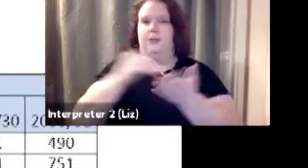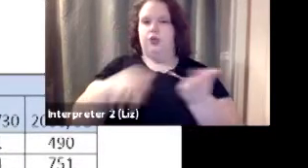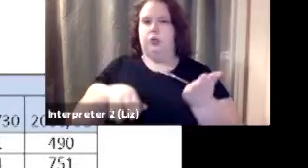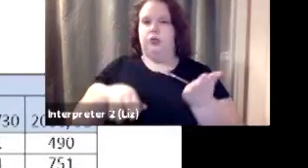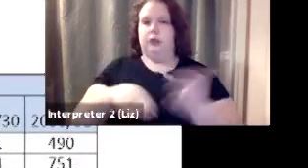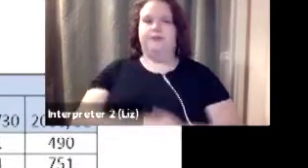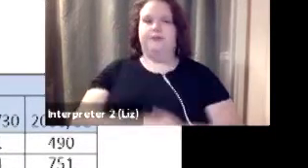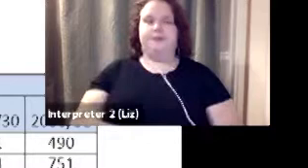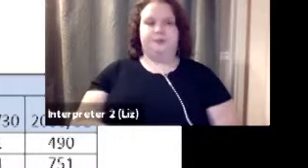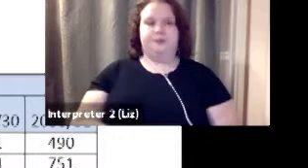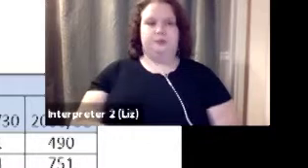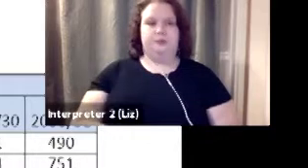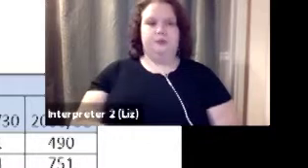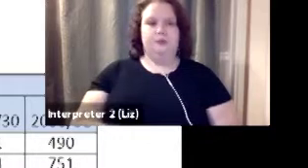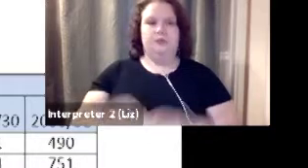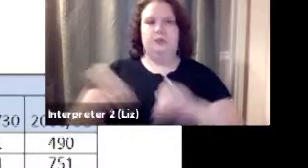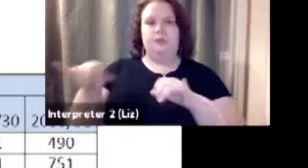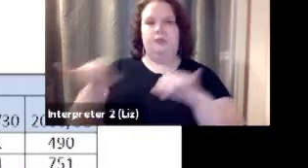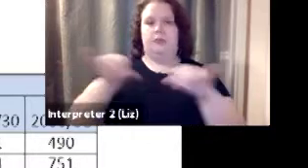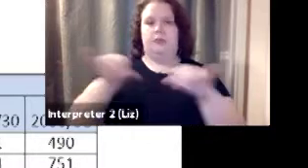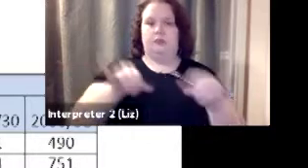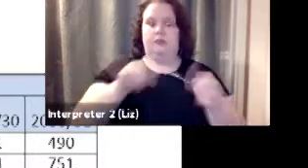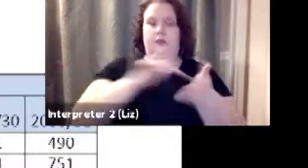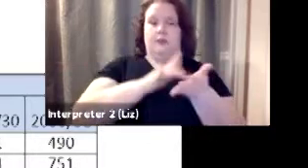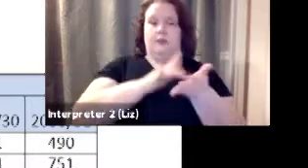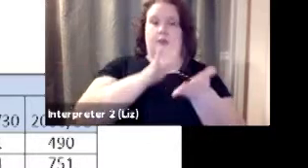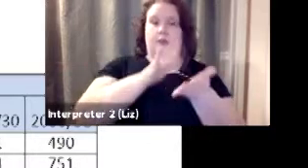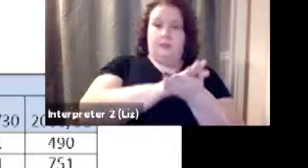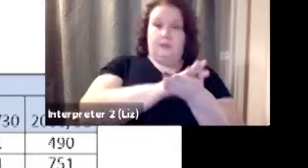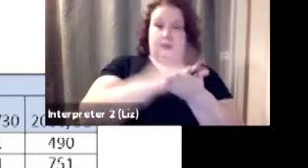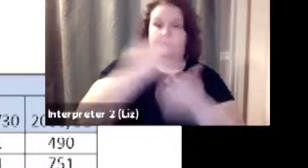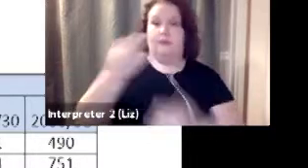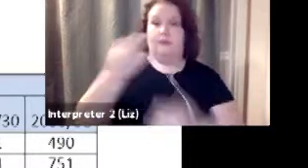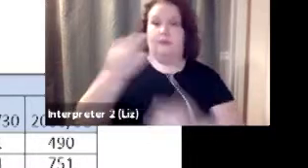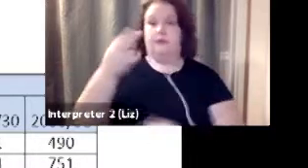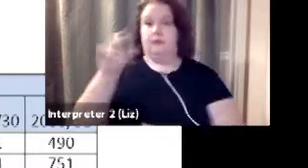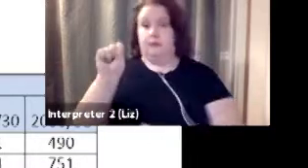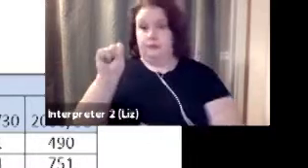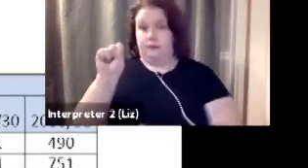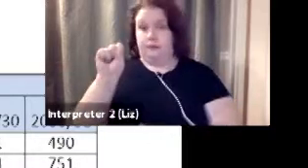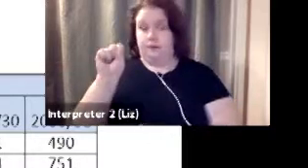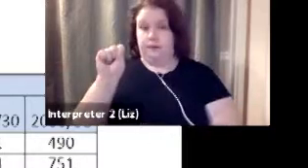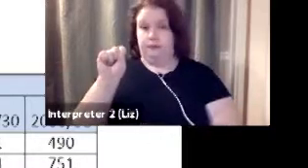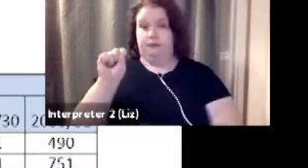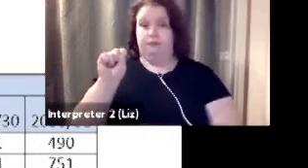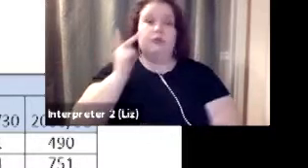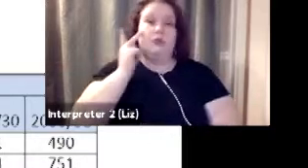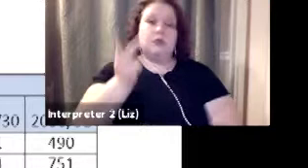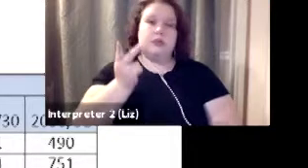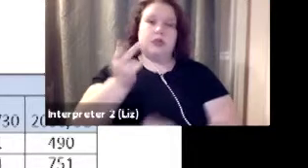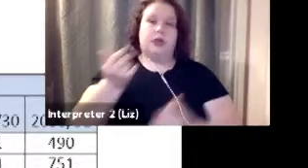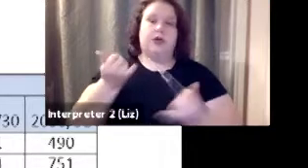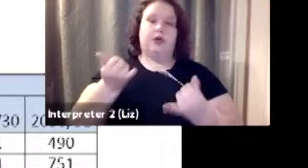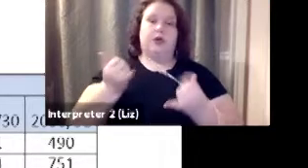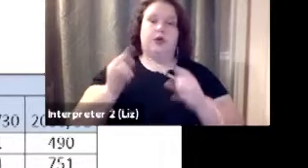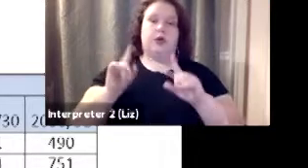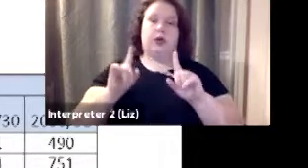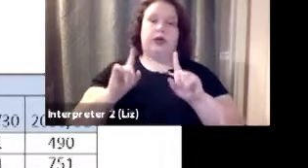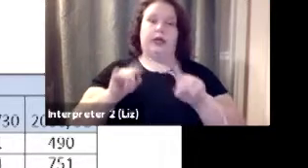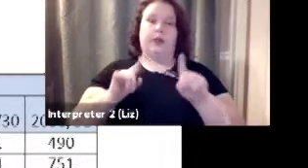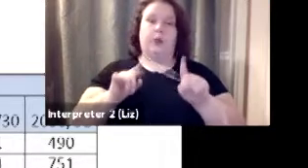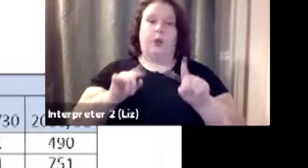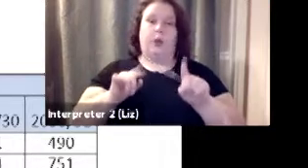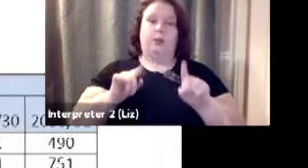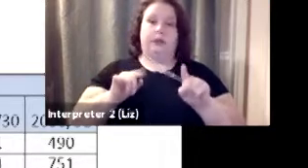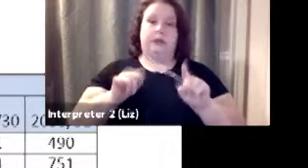looked at the middle school and high school data, as we look at this information, you'll see that current enrollment, uh, in the